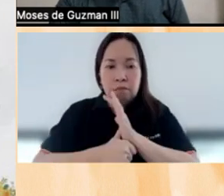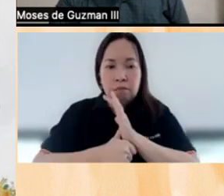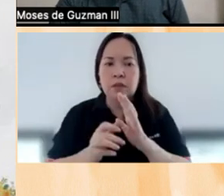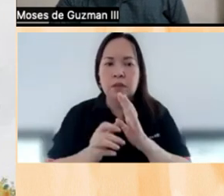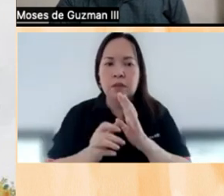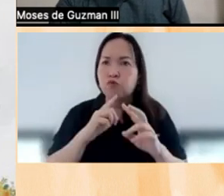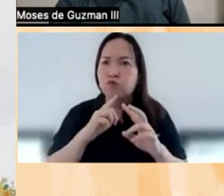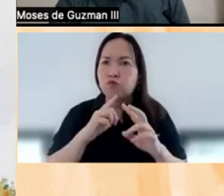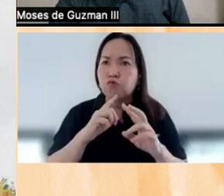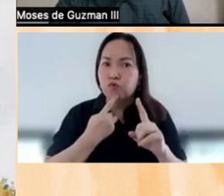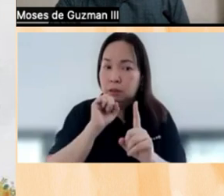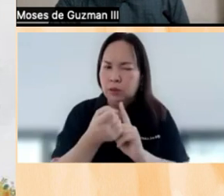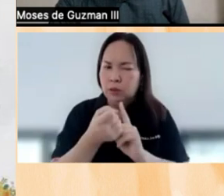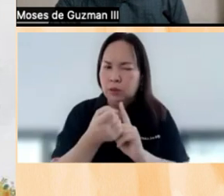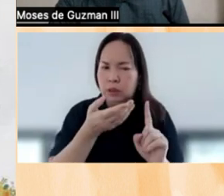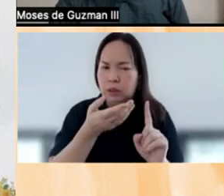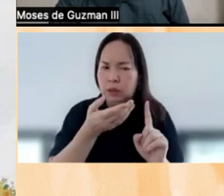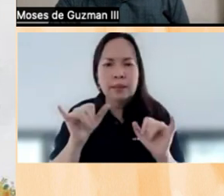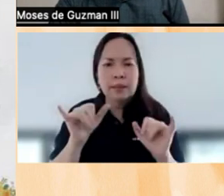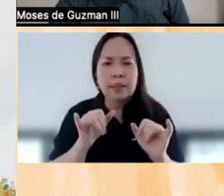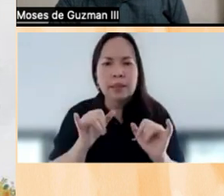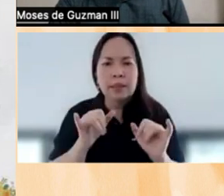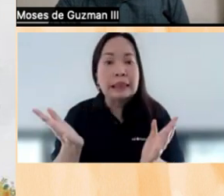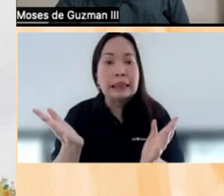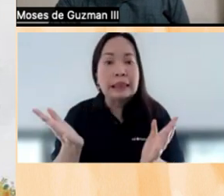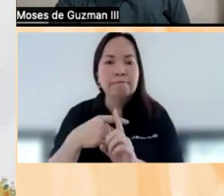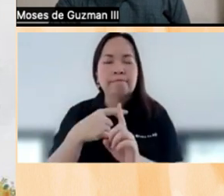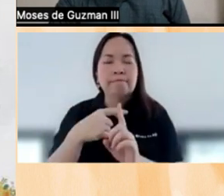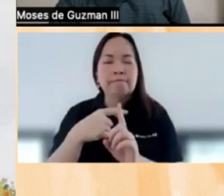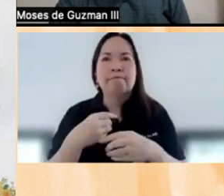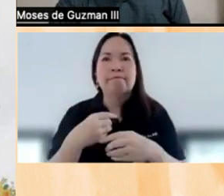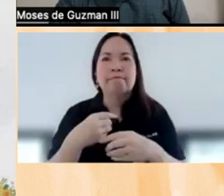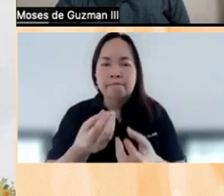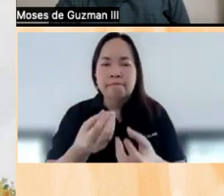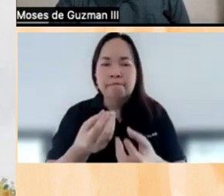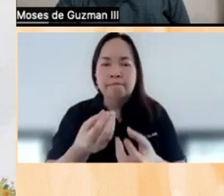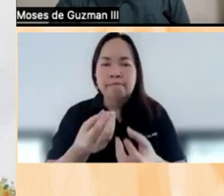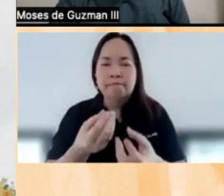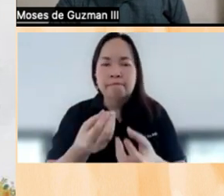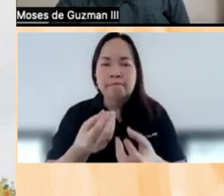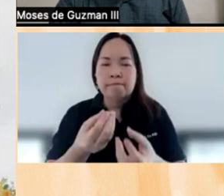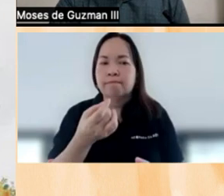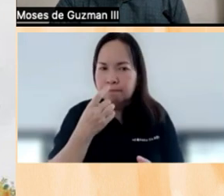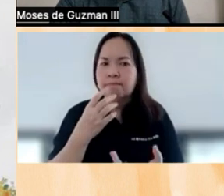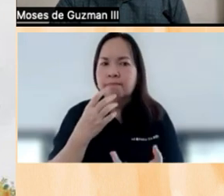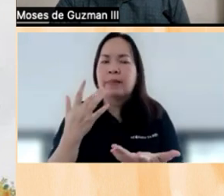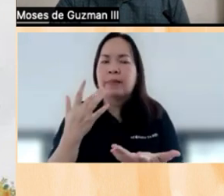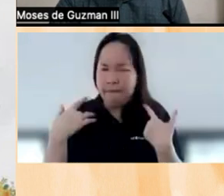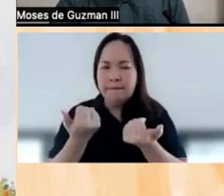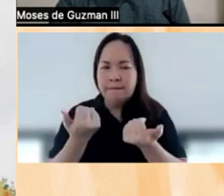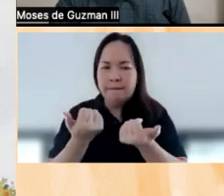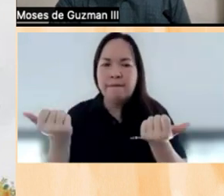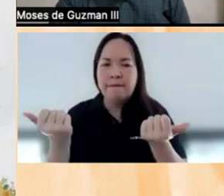Healthcare professionals need to develop a referral network which should include mental health